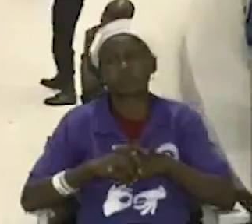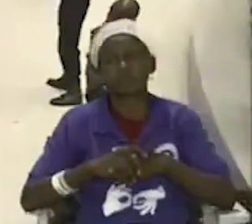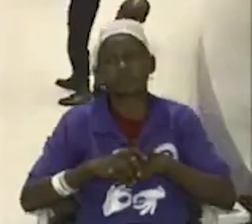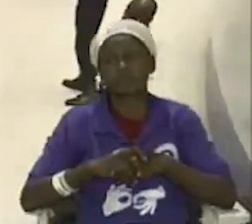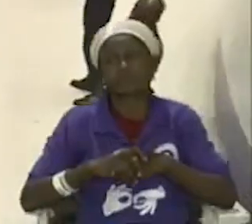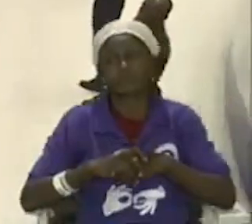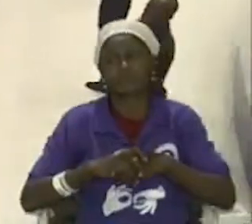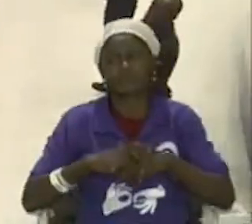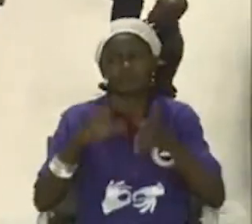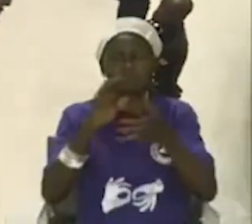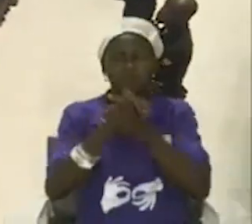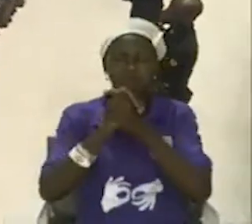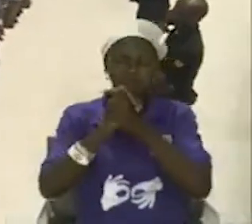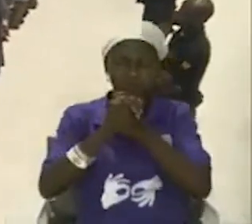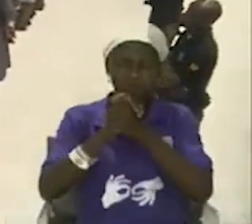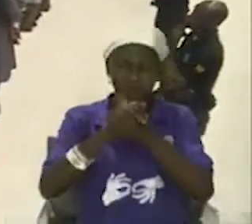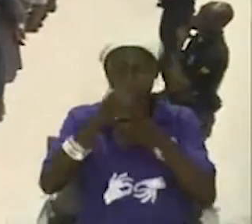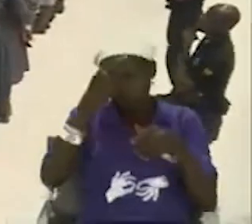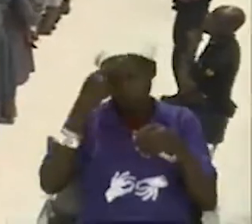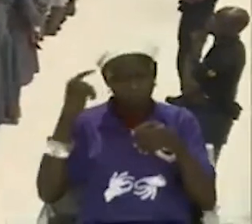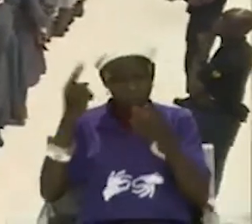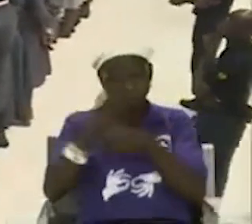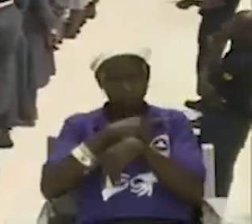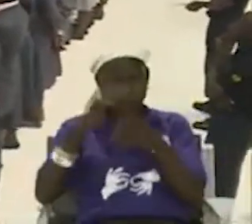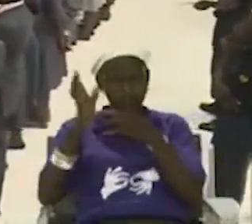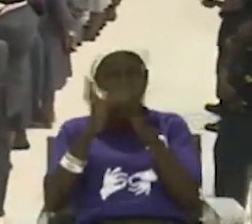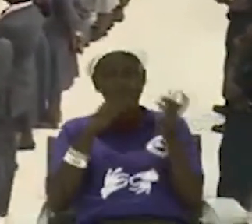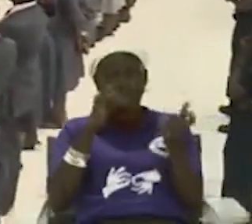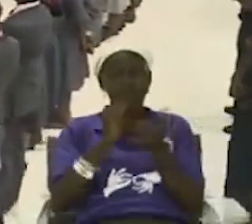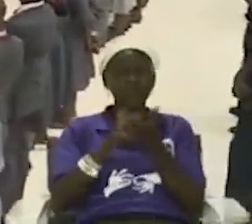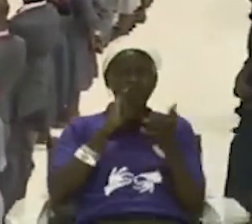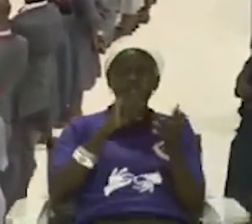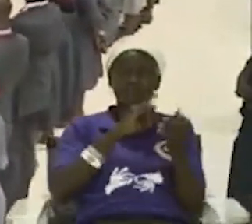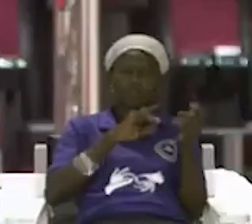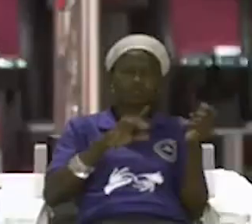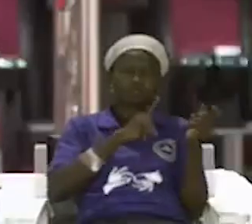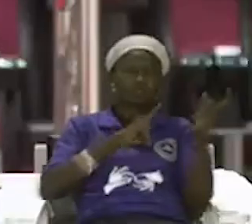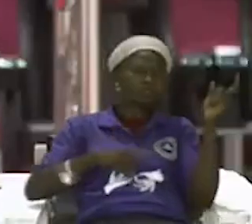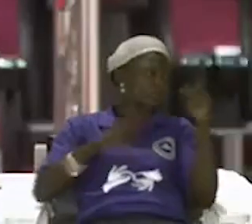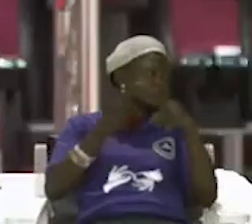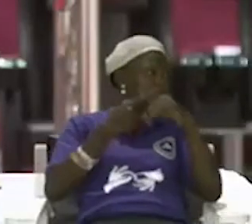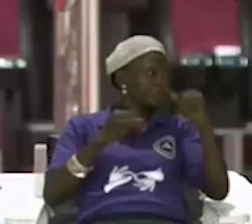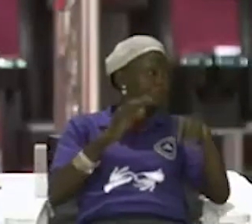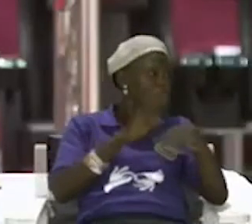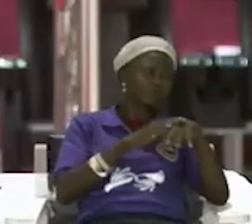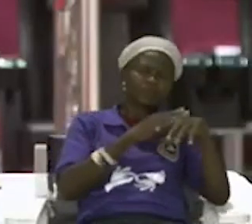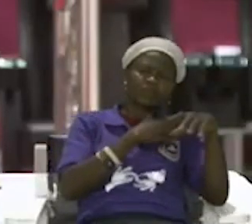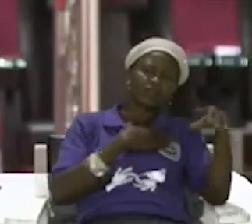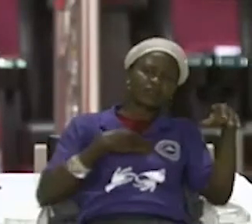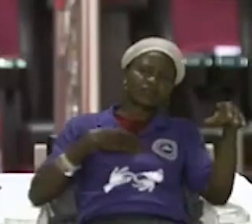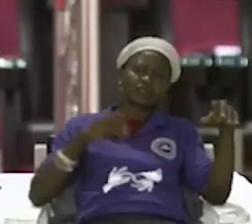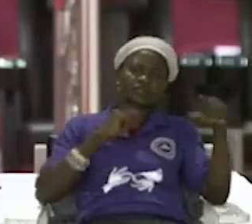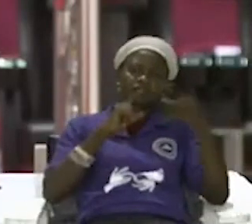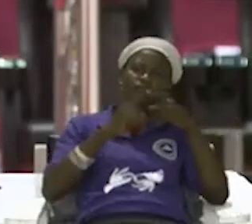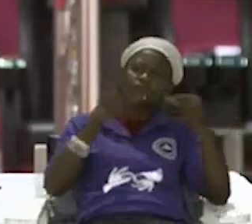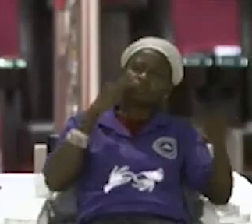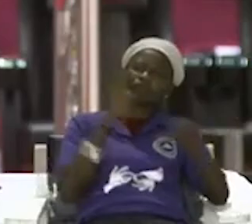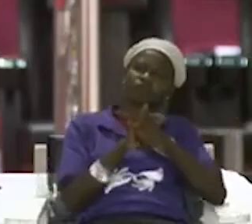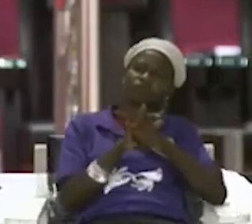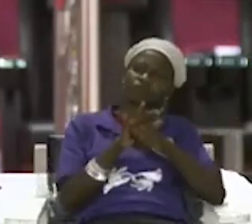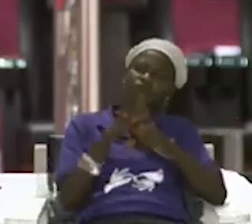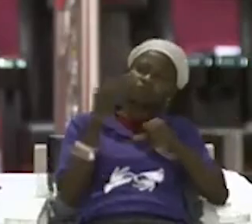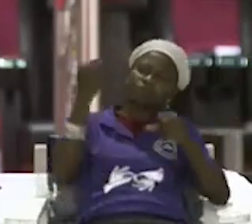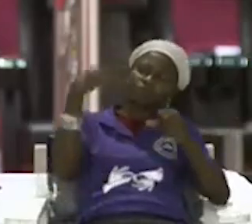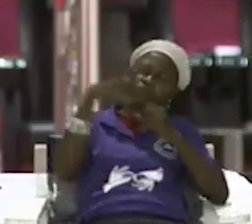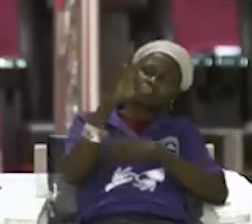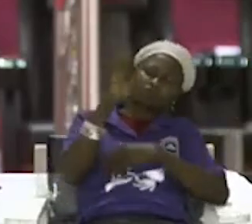I congratulate you because today Jesus is your Lord from now on. And I want to promise you, by the grace